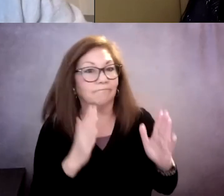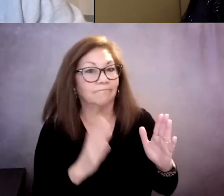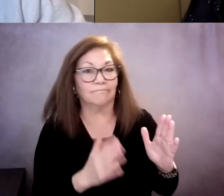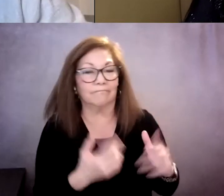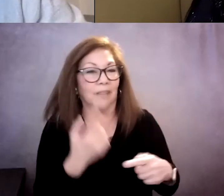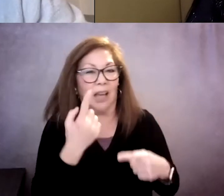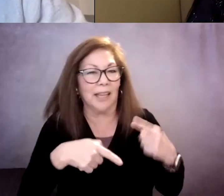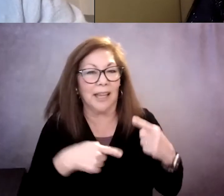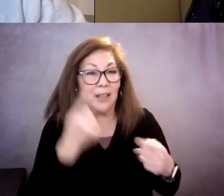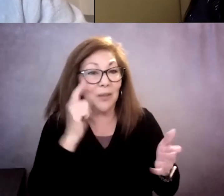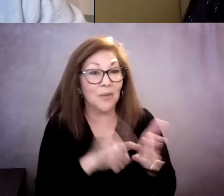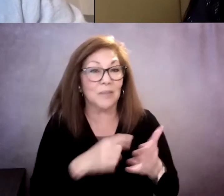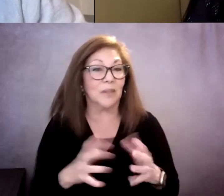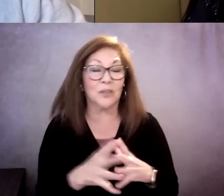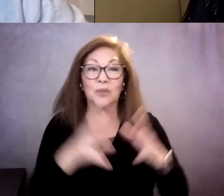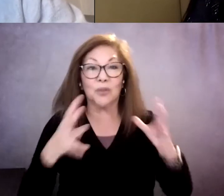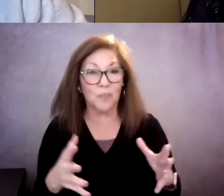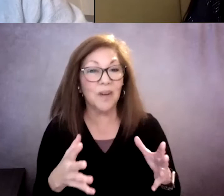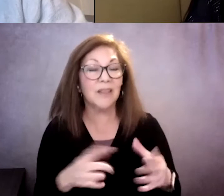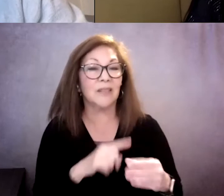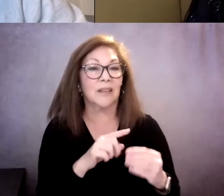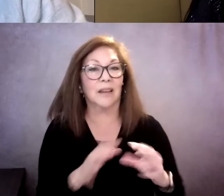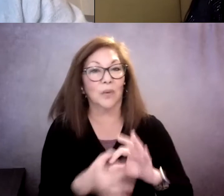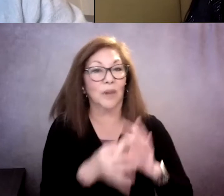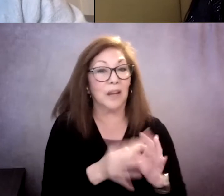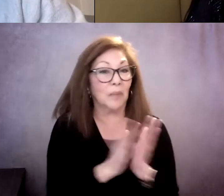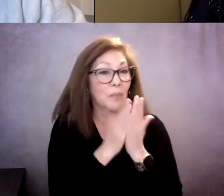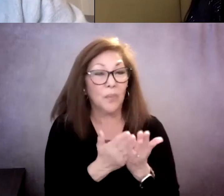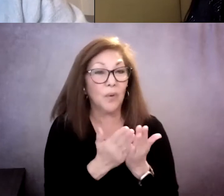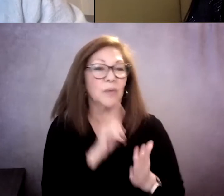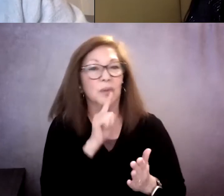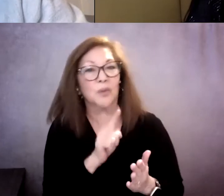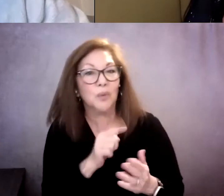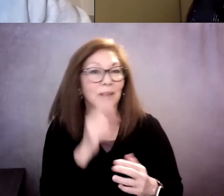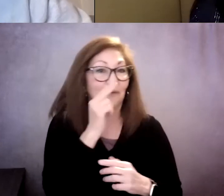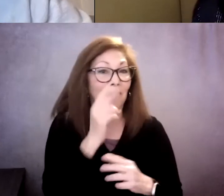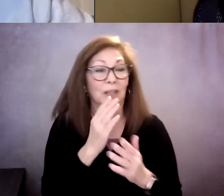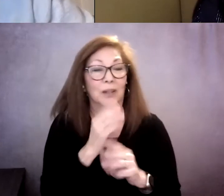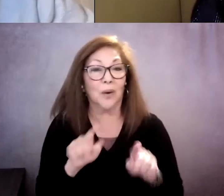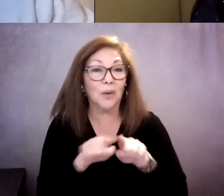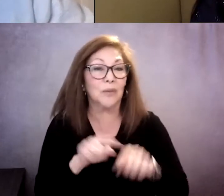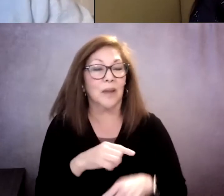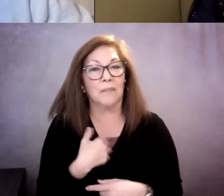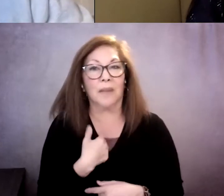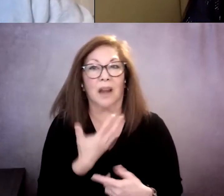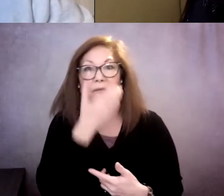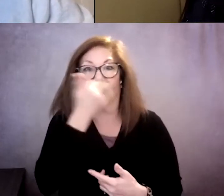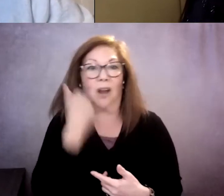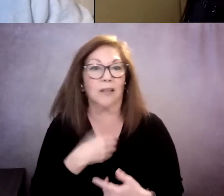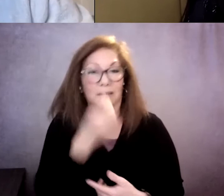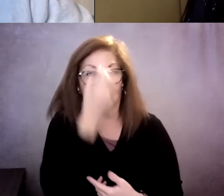because there was so much about that book that was also quite humorous. And I neglected to mention